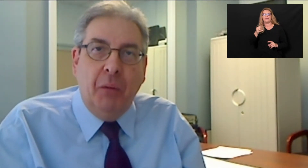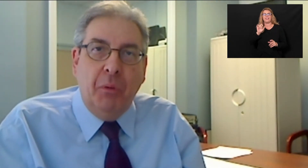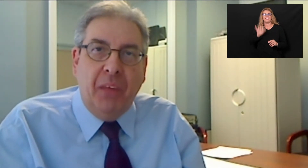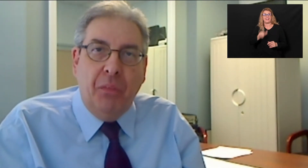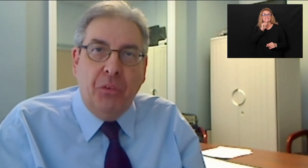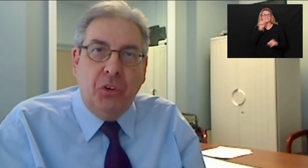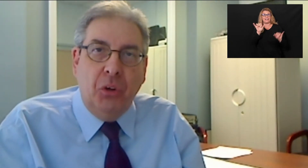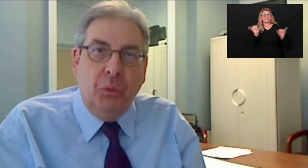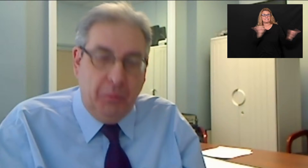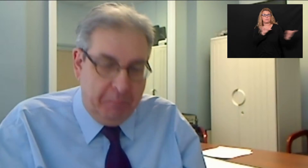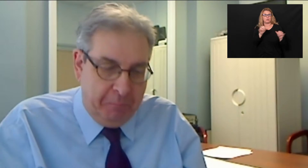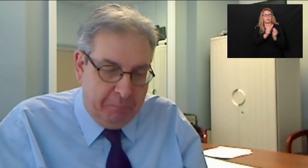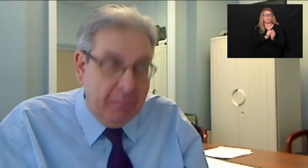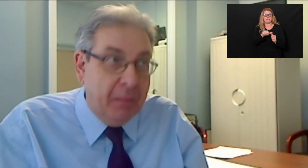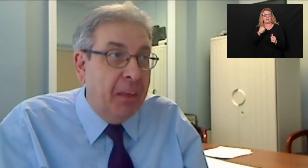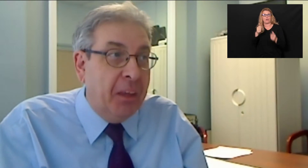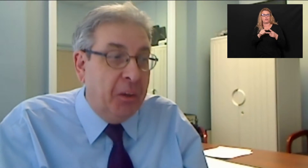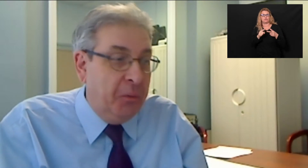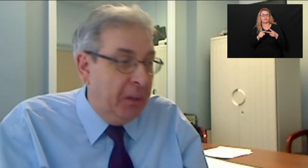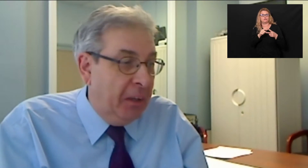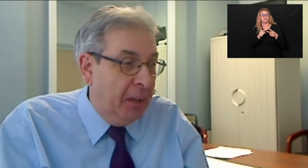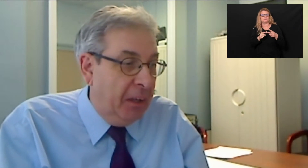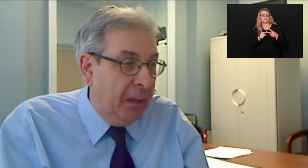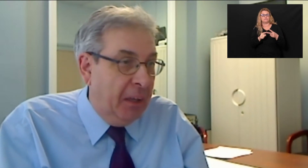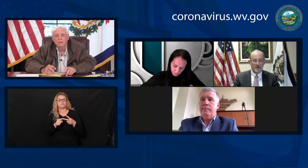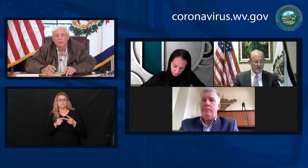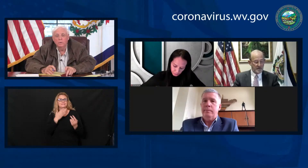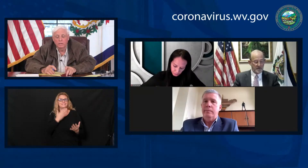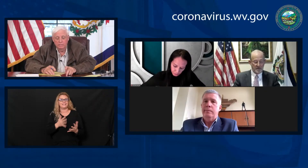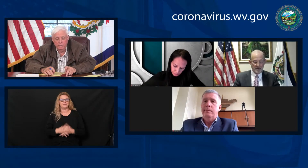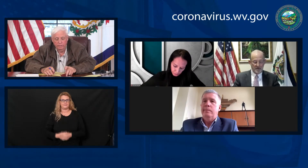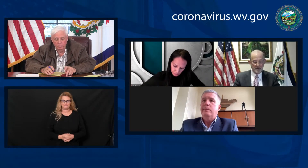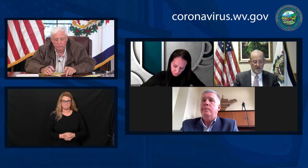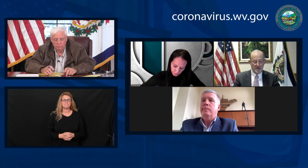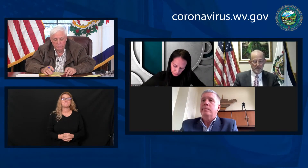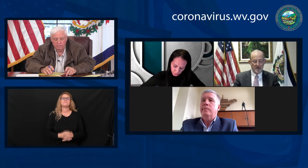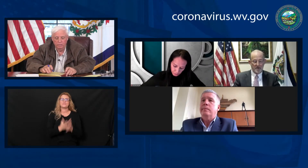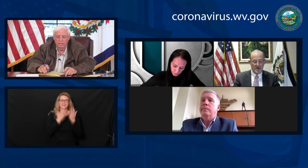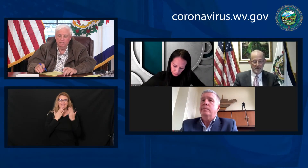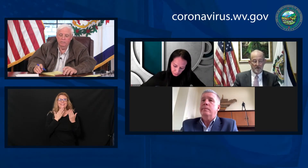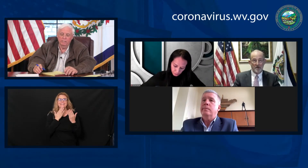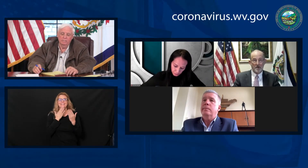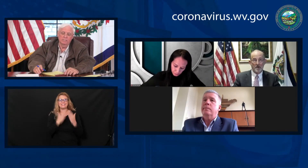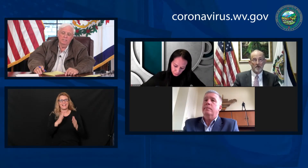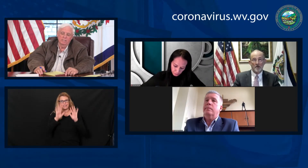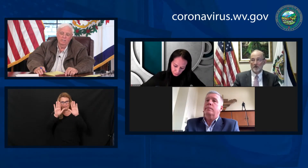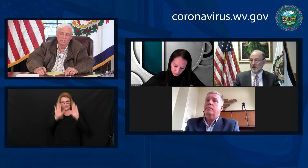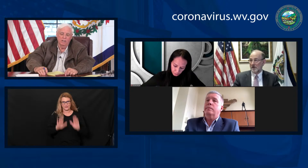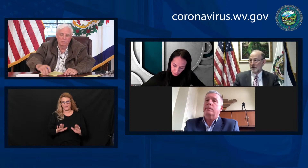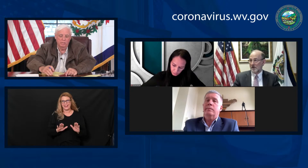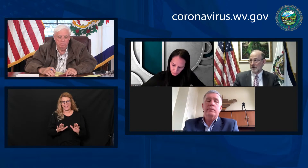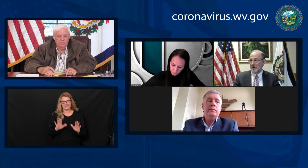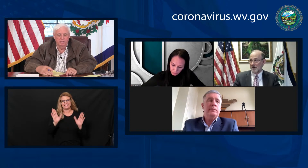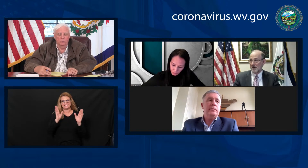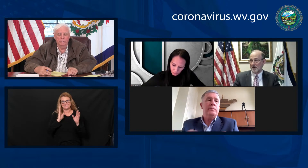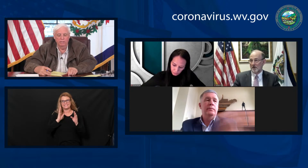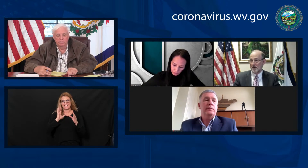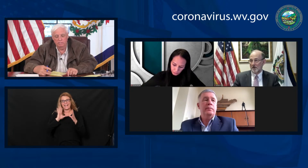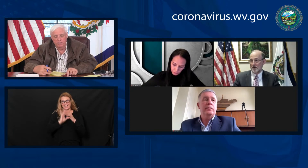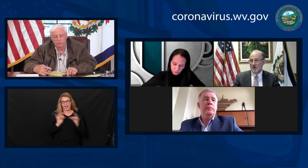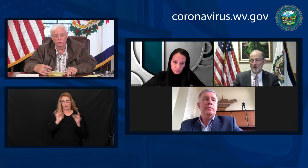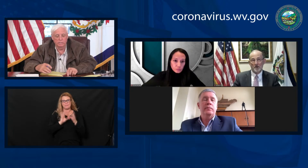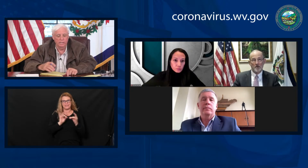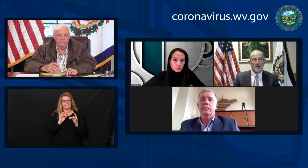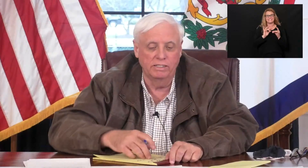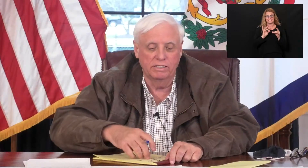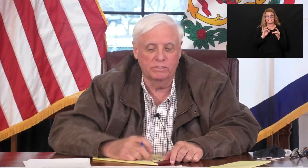the other 2? Thank you. Well, thank you so much about the great comment about only having